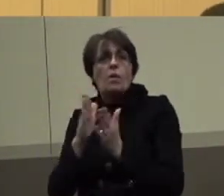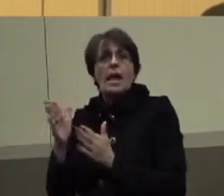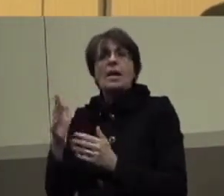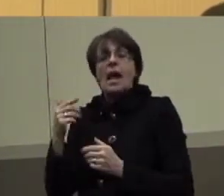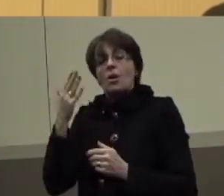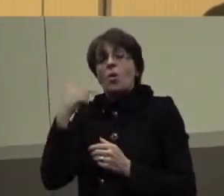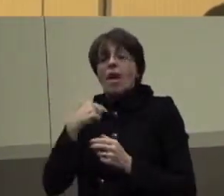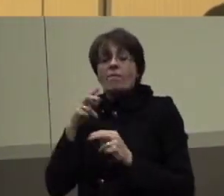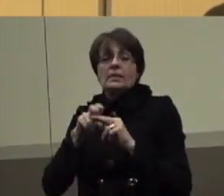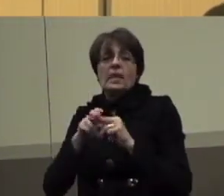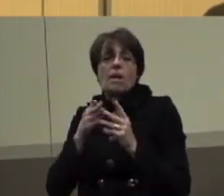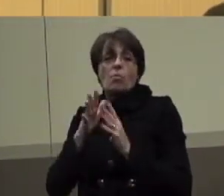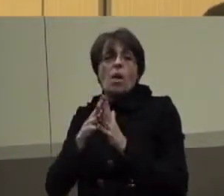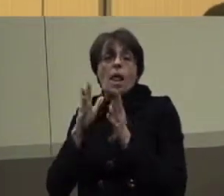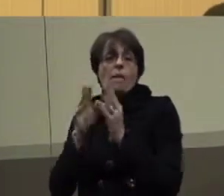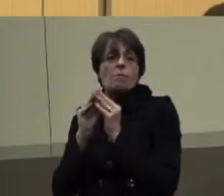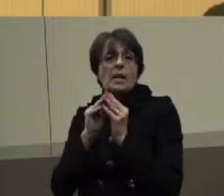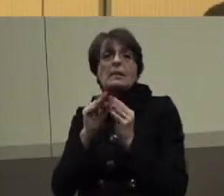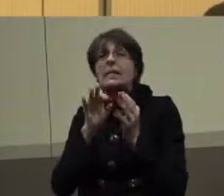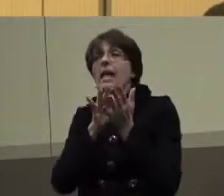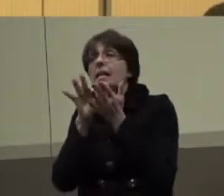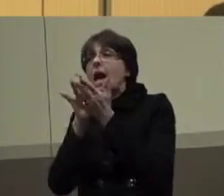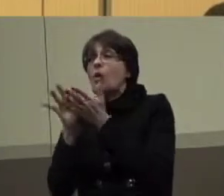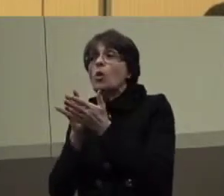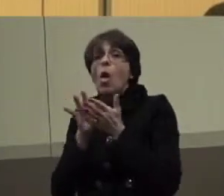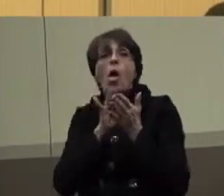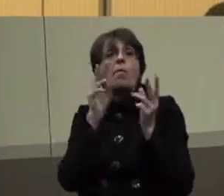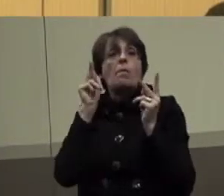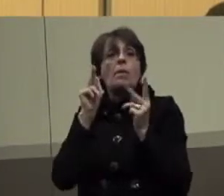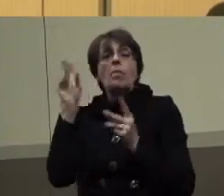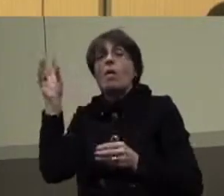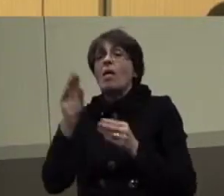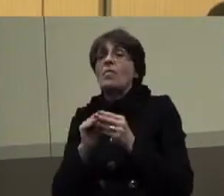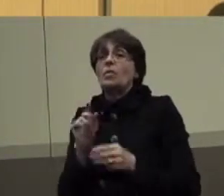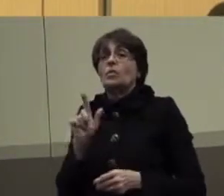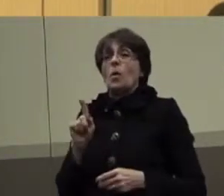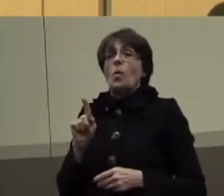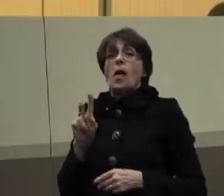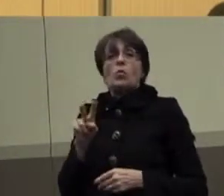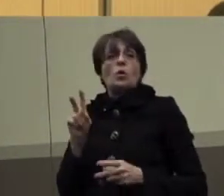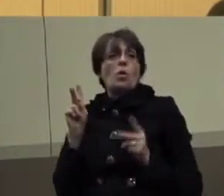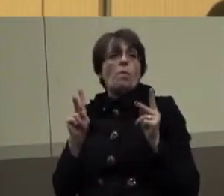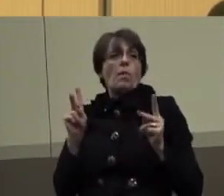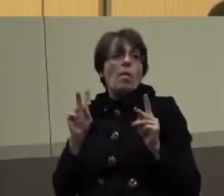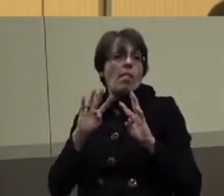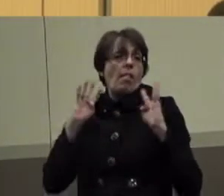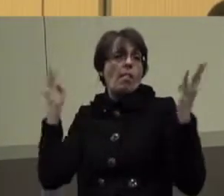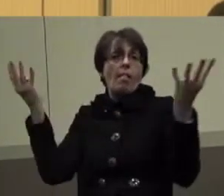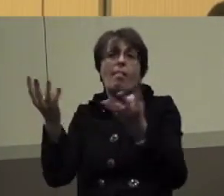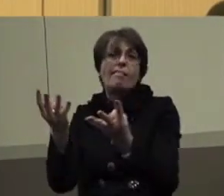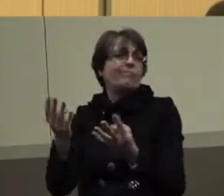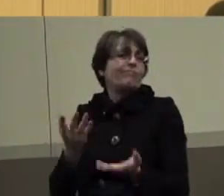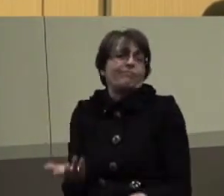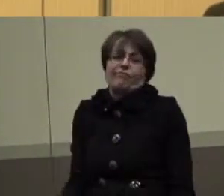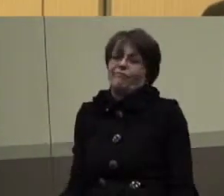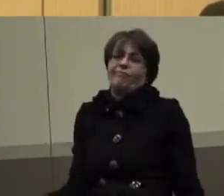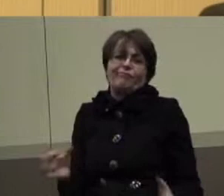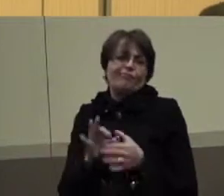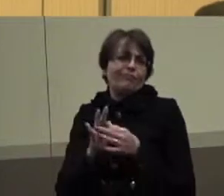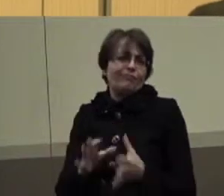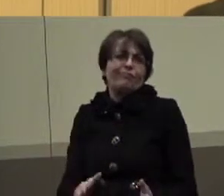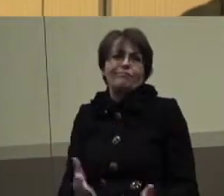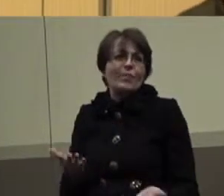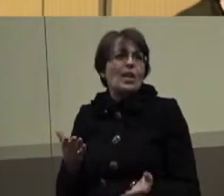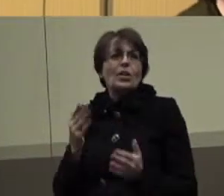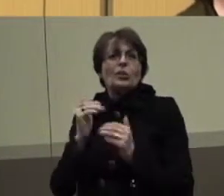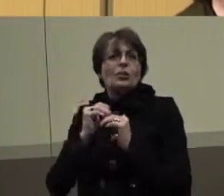I've sat through a lot of meetings and I've sat and counted all the people in the room and there's like 21, 22 people. And we never get anywhere because there's